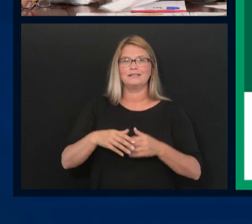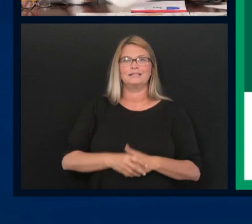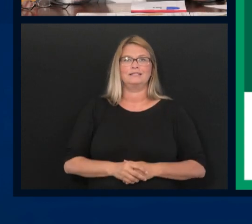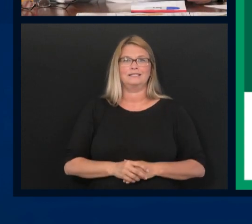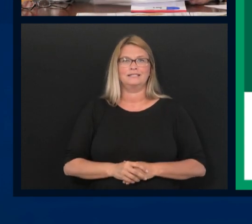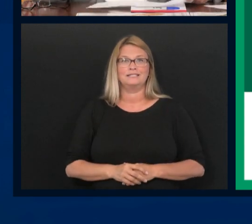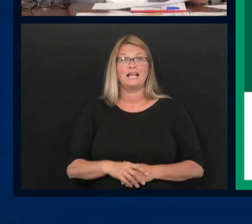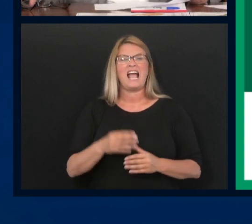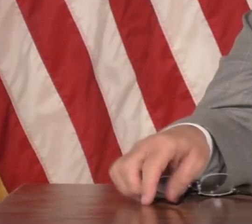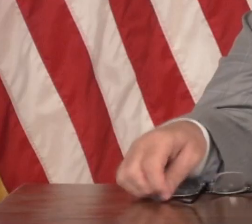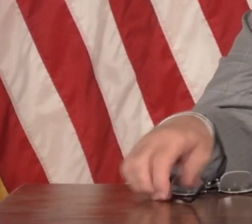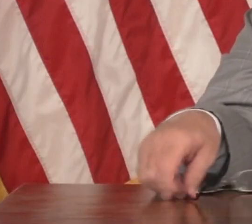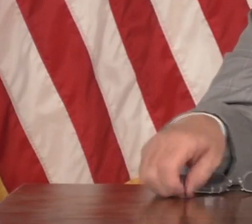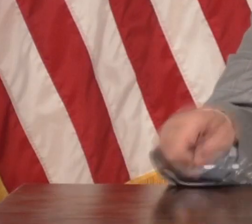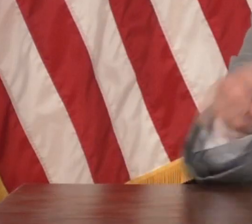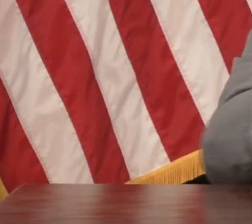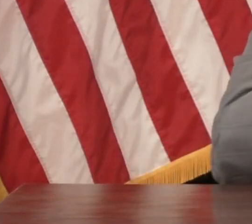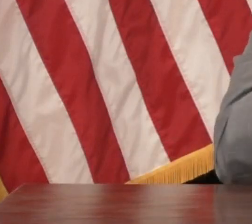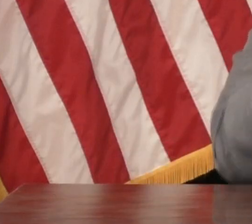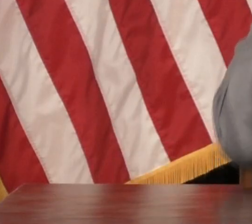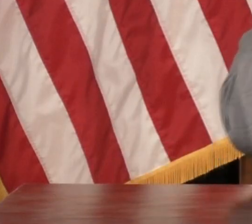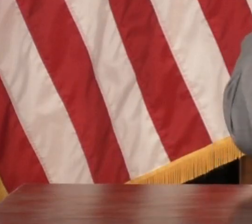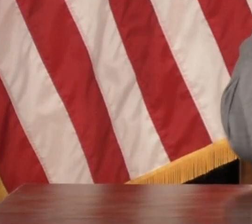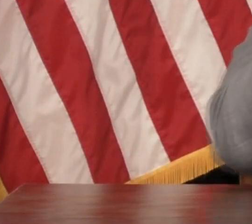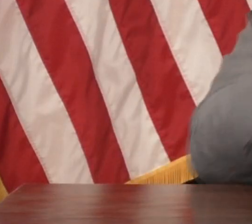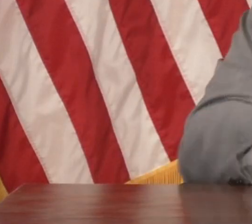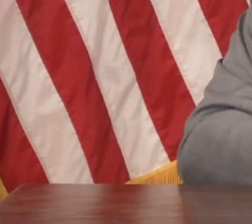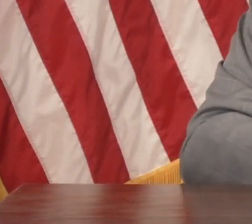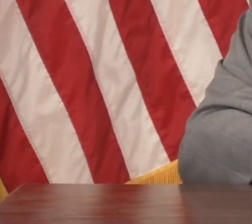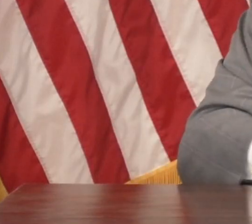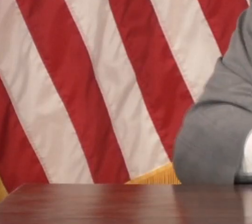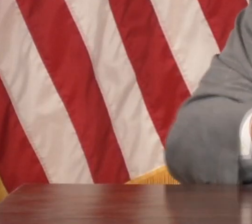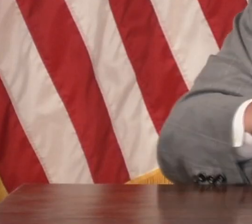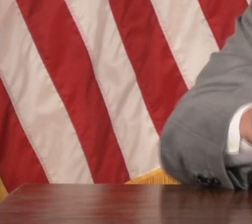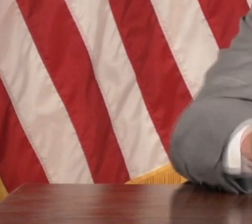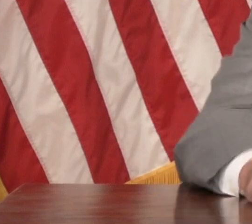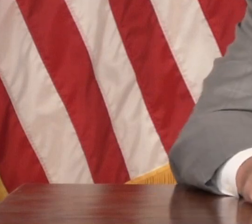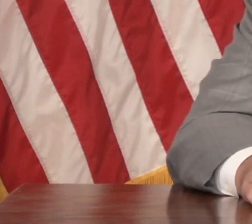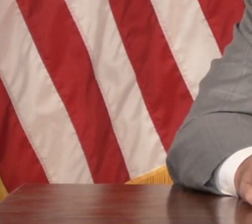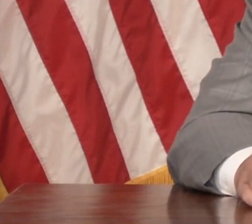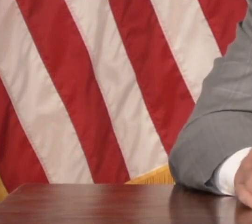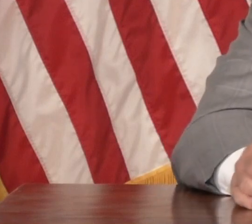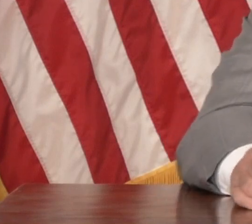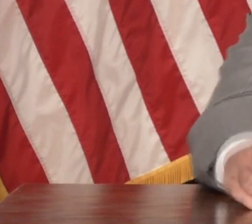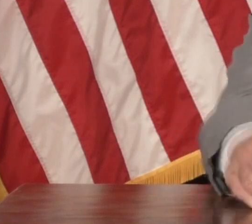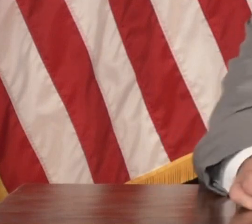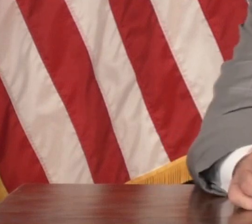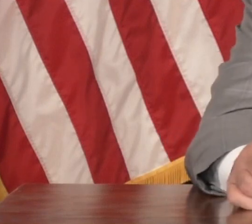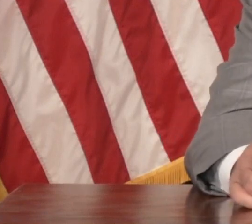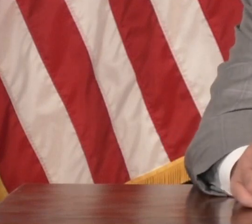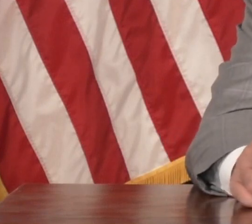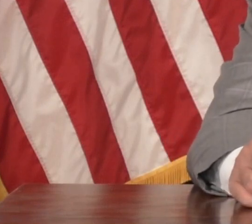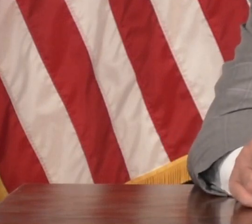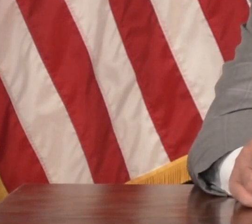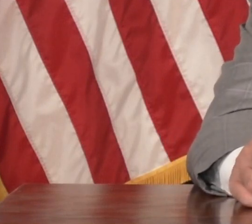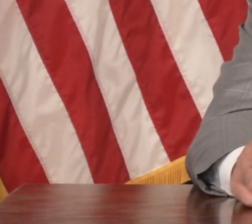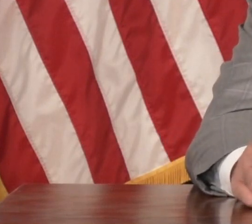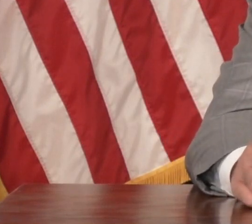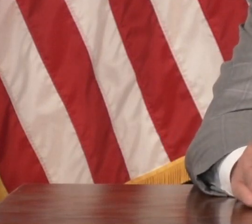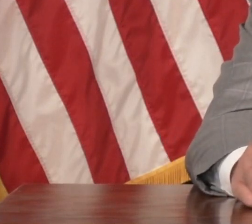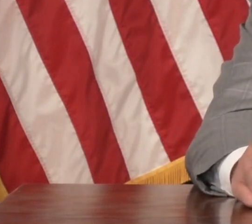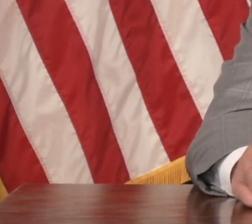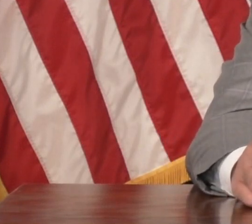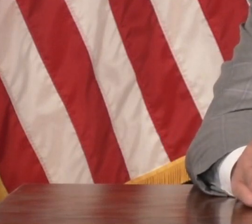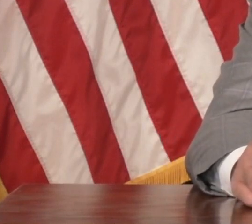through these graphs. I always have been doing that with you. Some days I guess I get going and I kind of forget to do that.